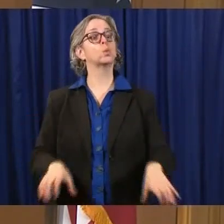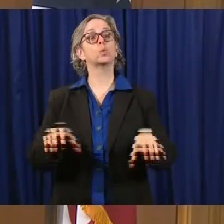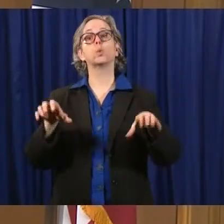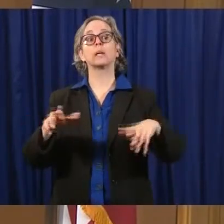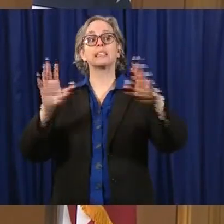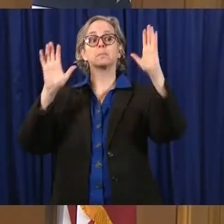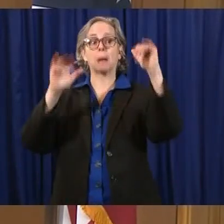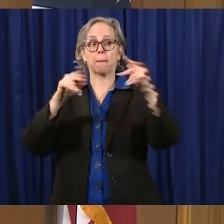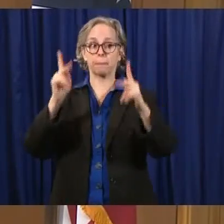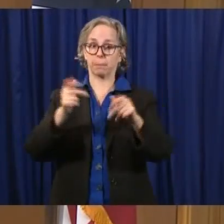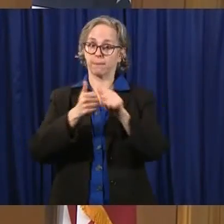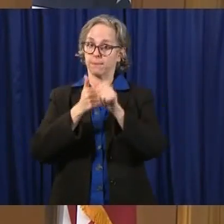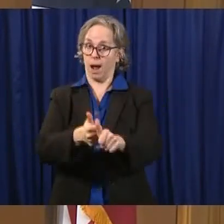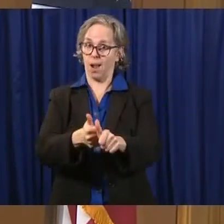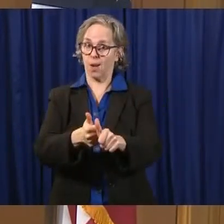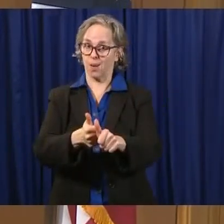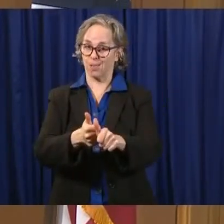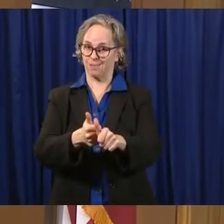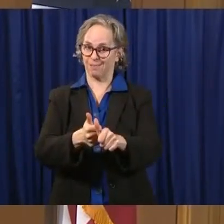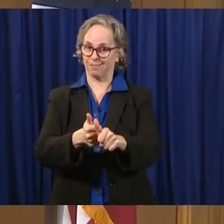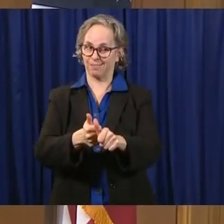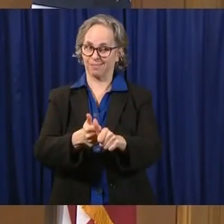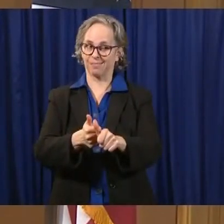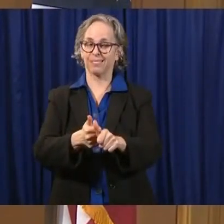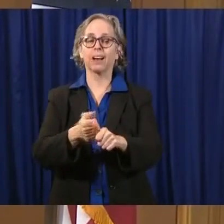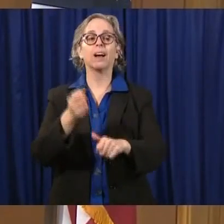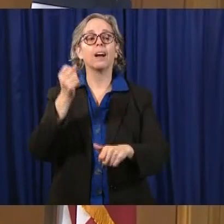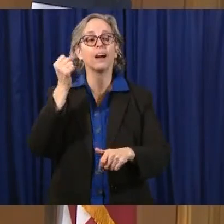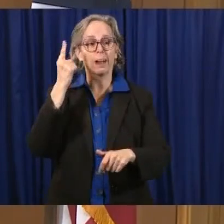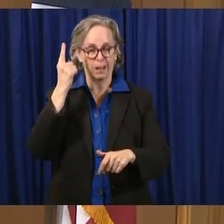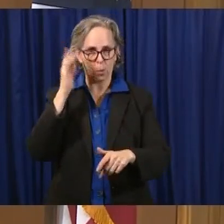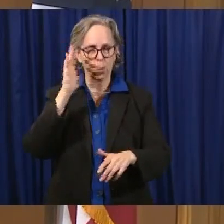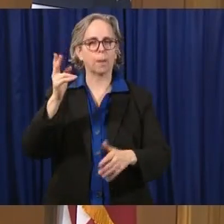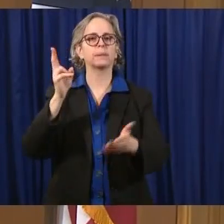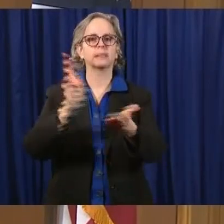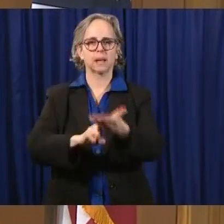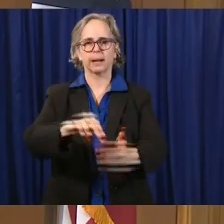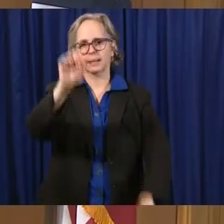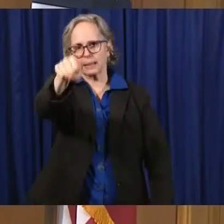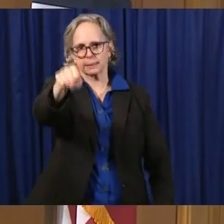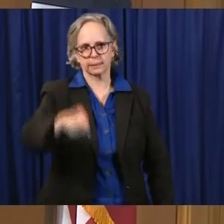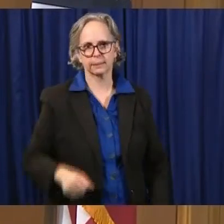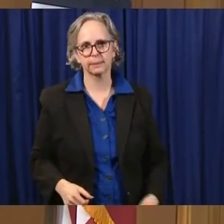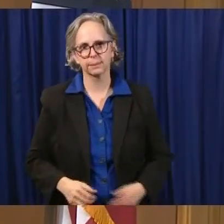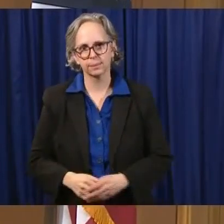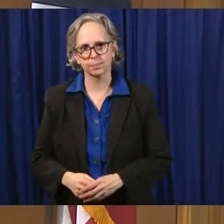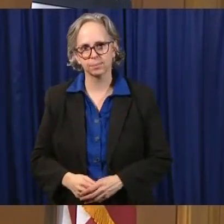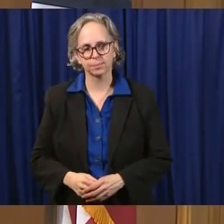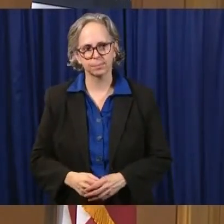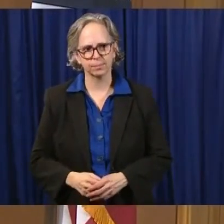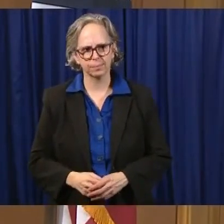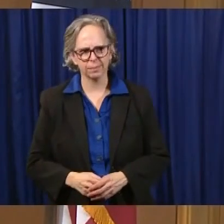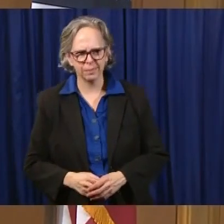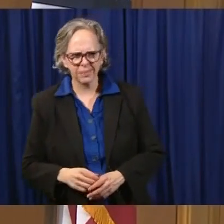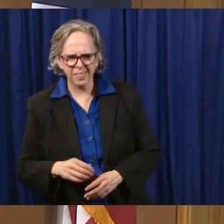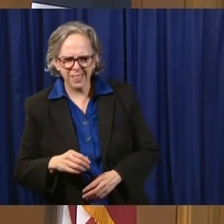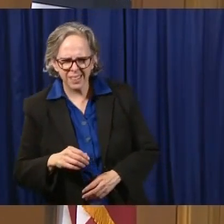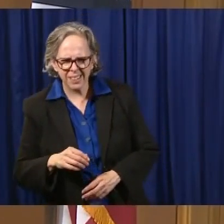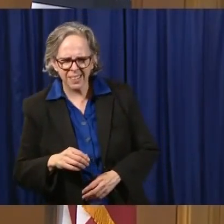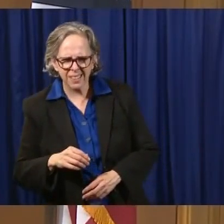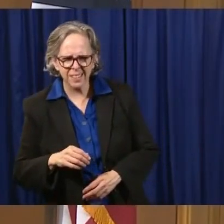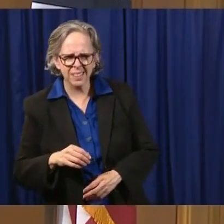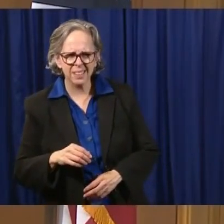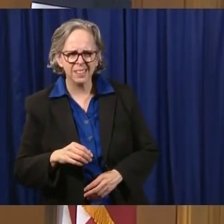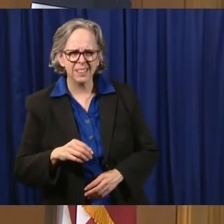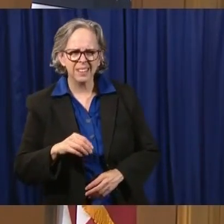so. But yes, that will be signed. Okay. Governor, to what extent have you worked with the governors